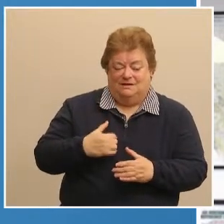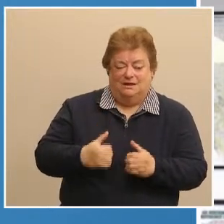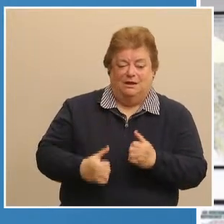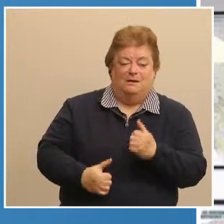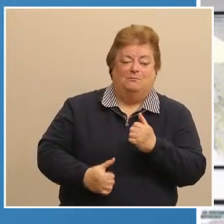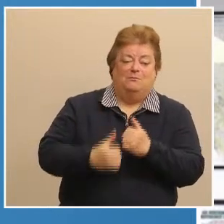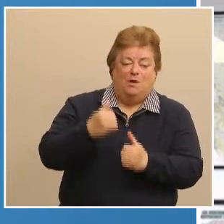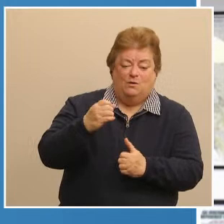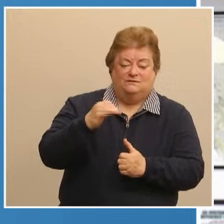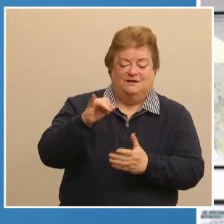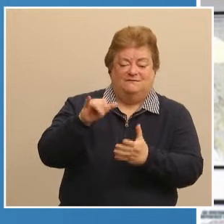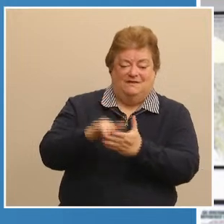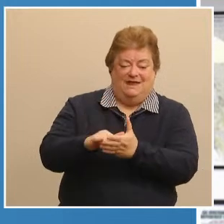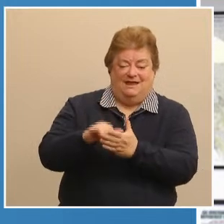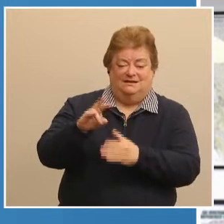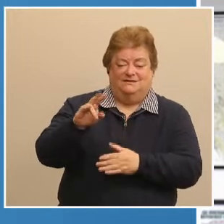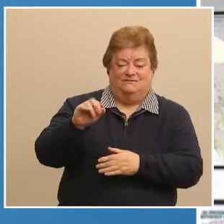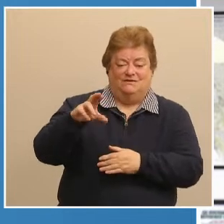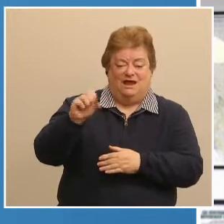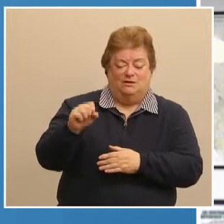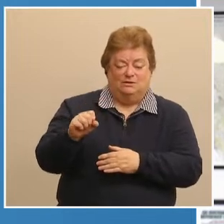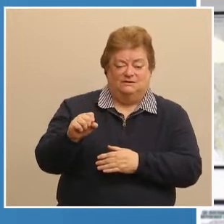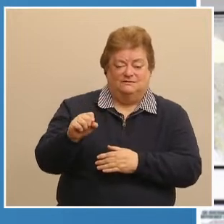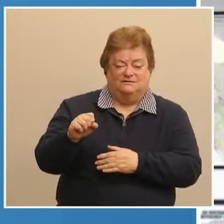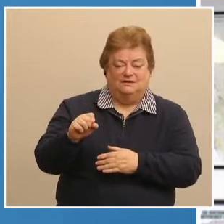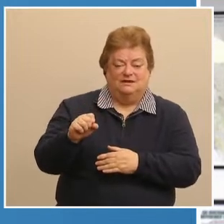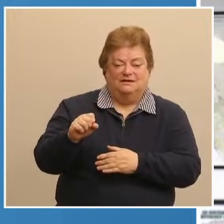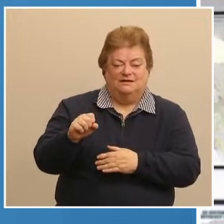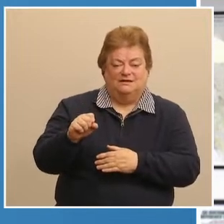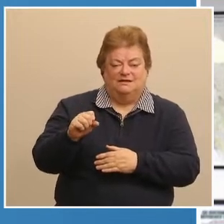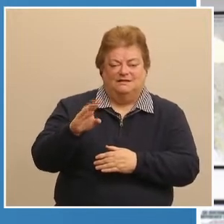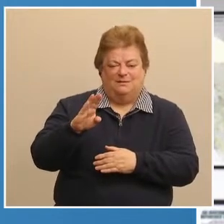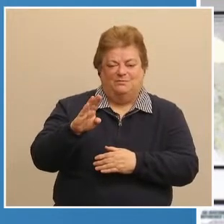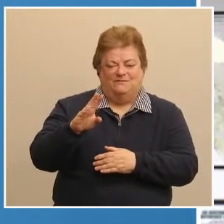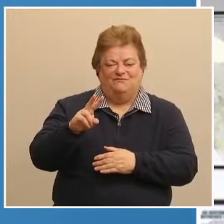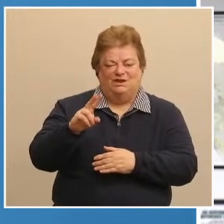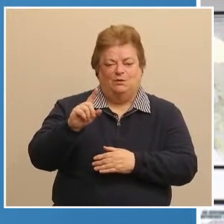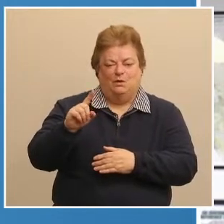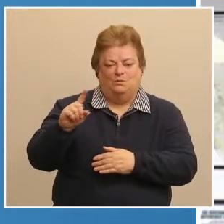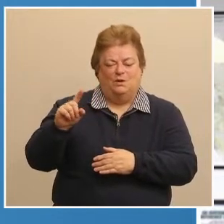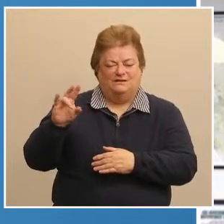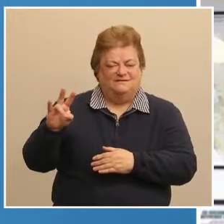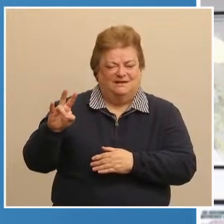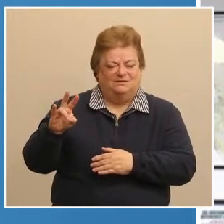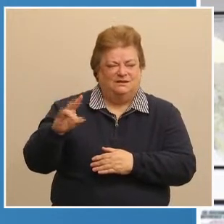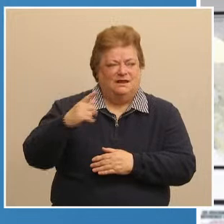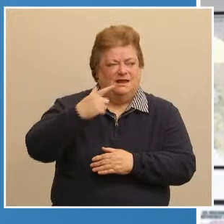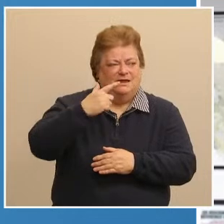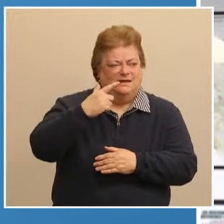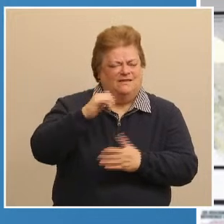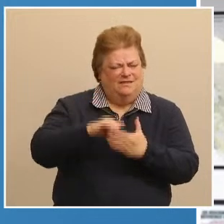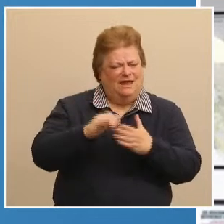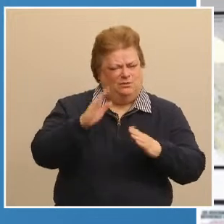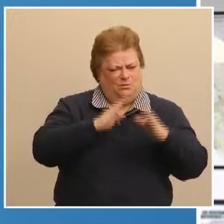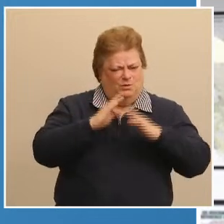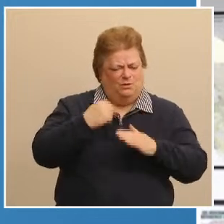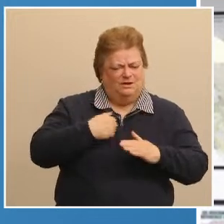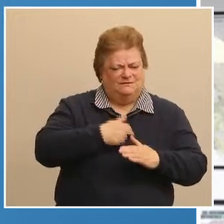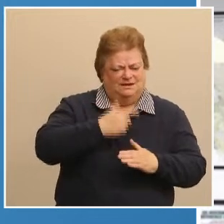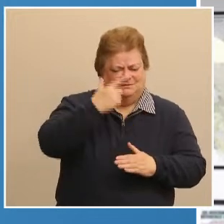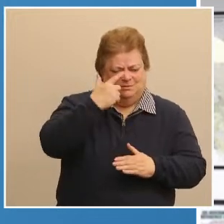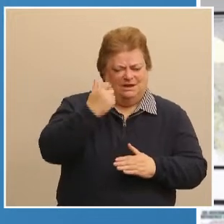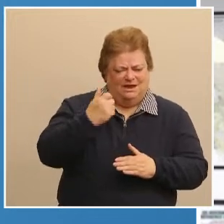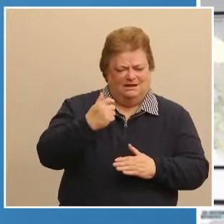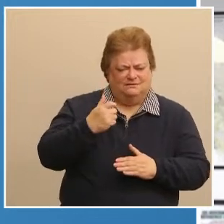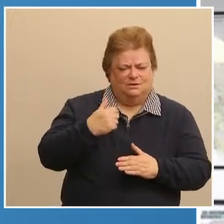majority of its virus as that B117 variant. And that's concerning because it puts us in a position